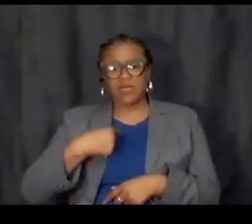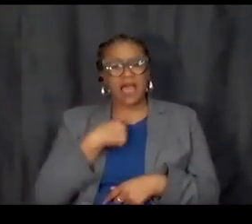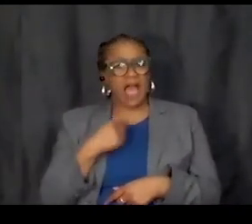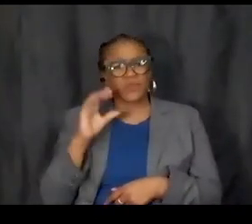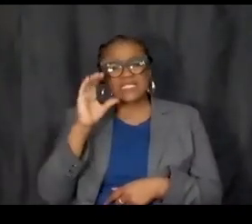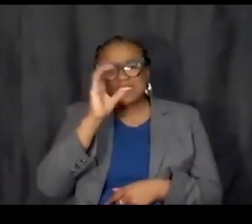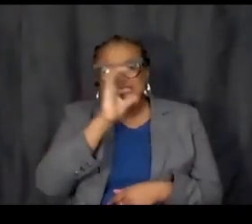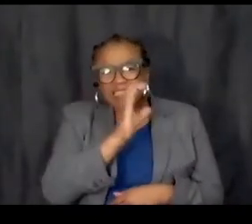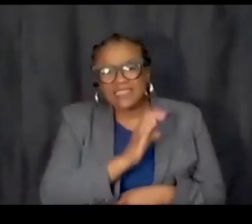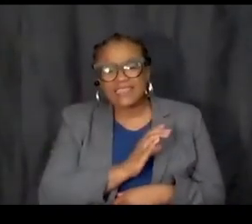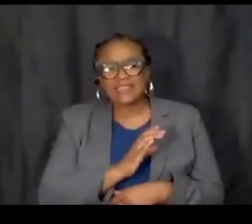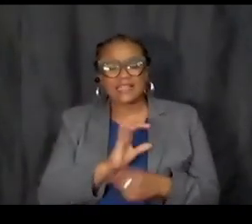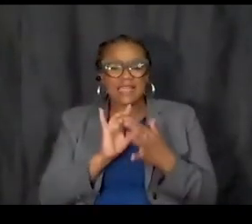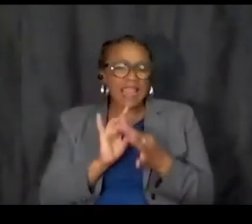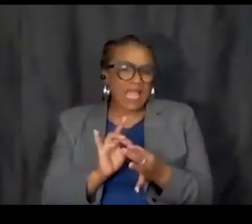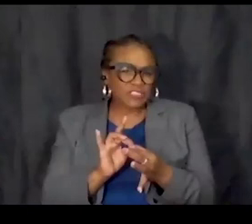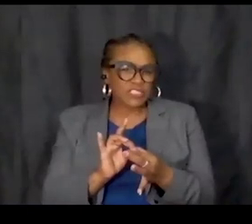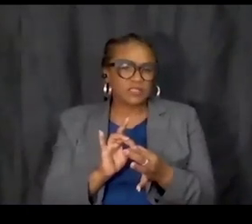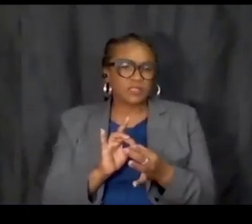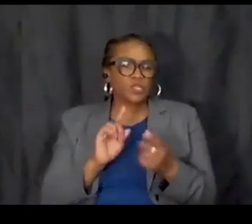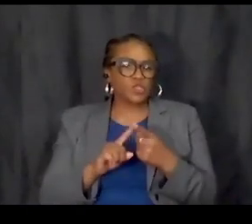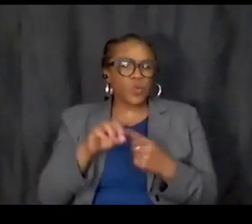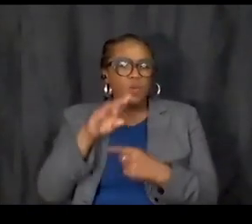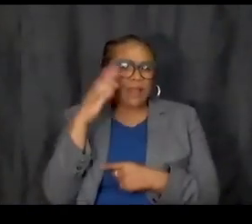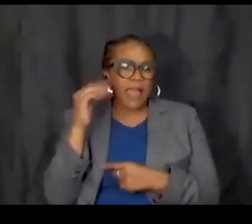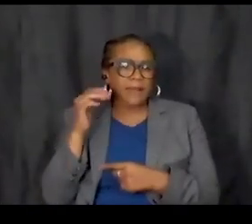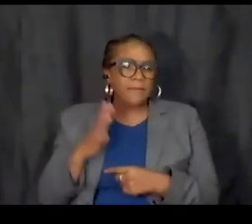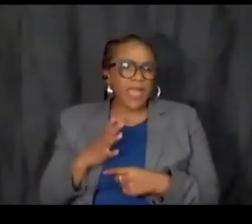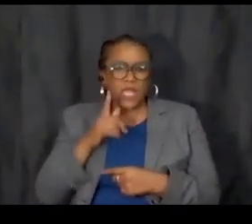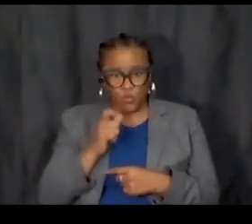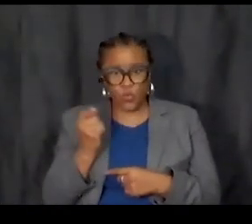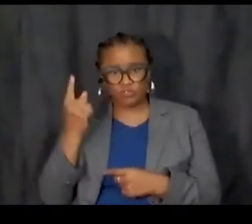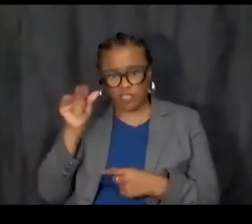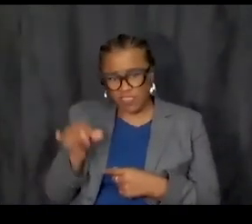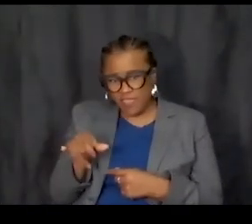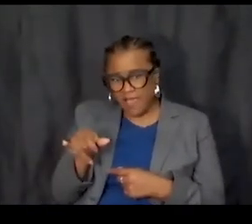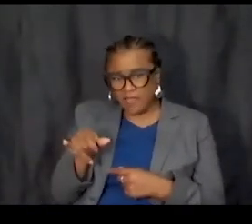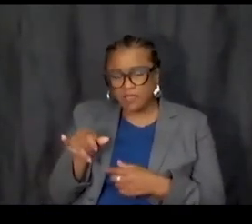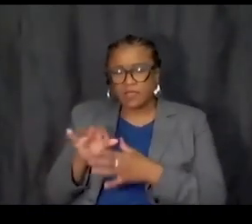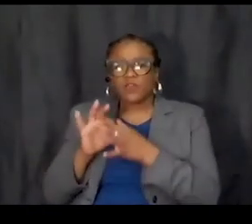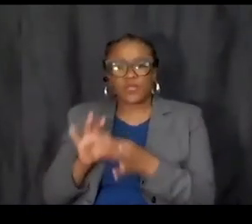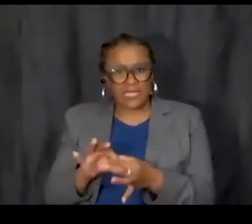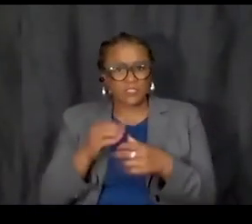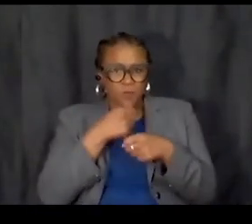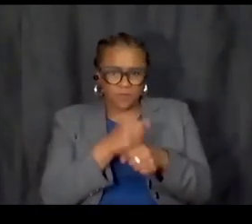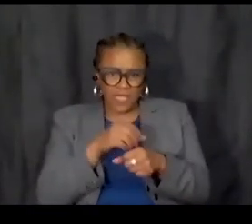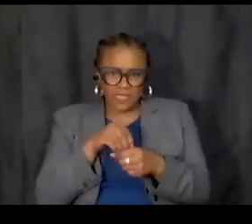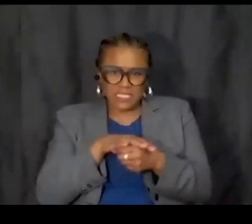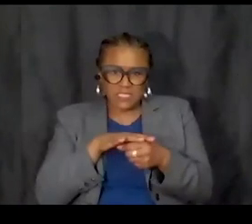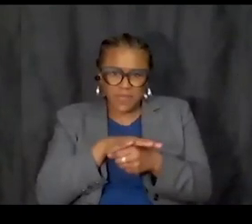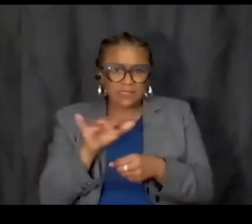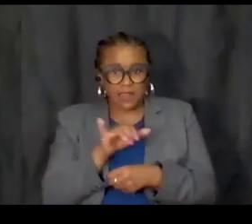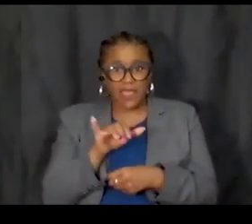Black man who understood that about what it means to make in a space like South Central LA, which has a history